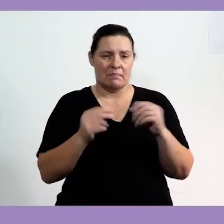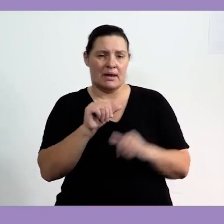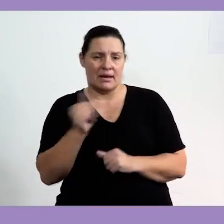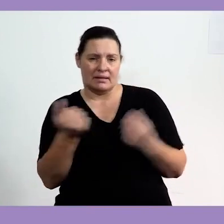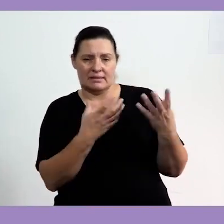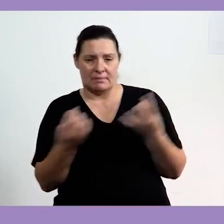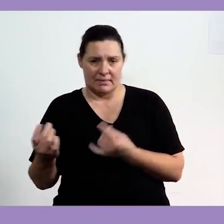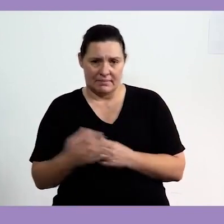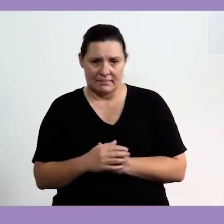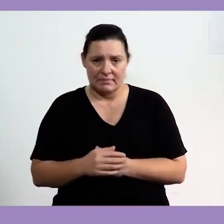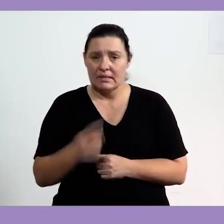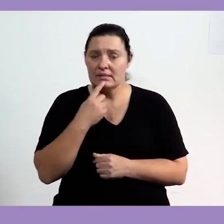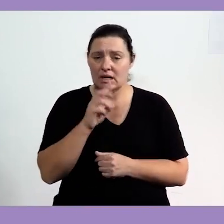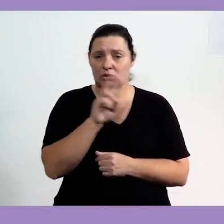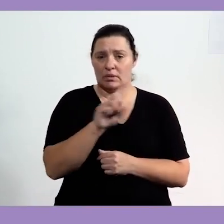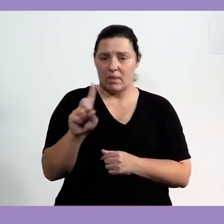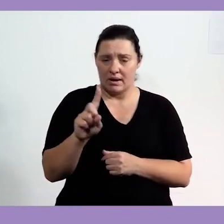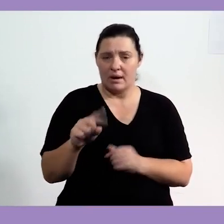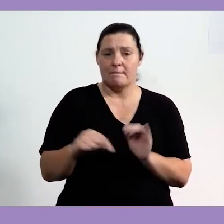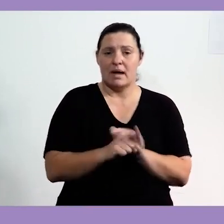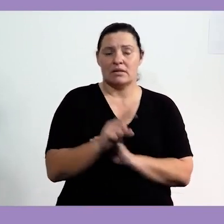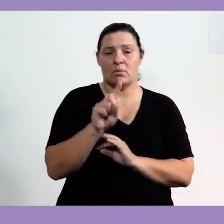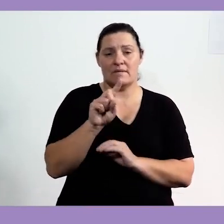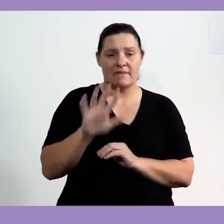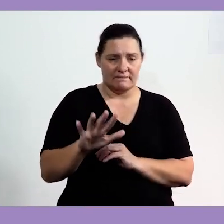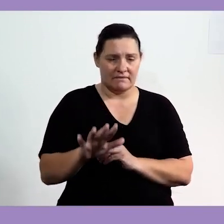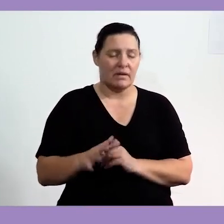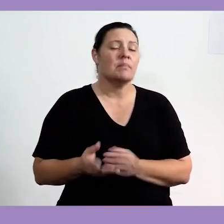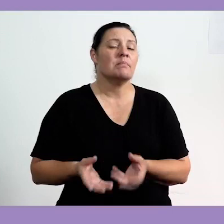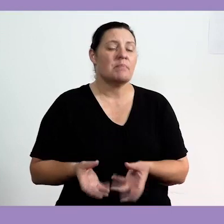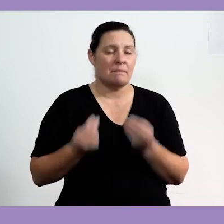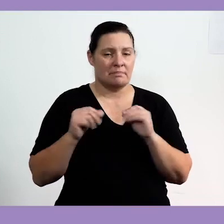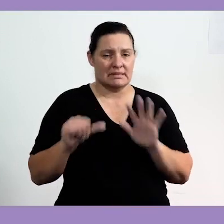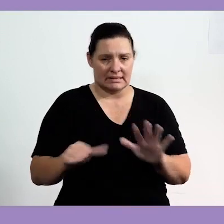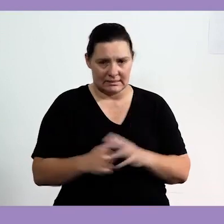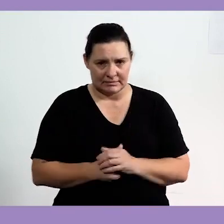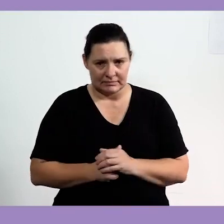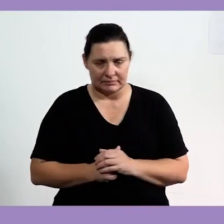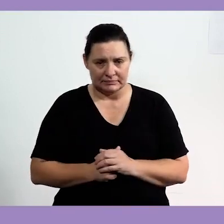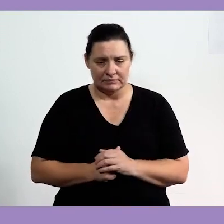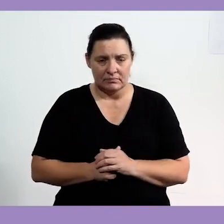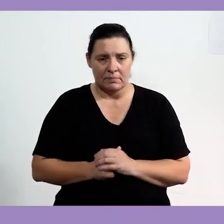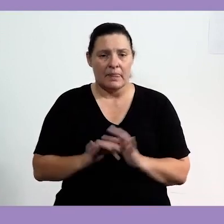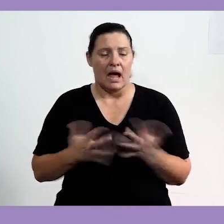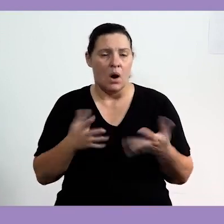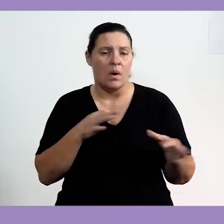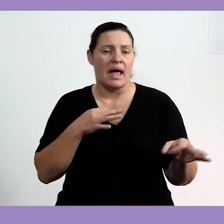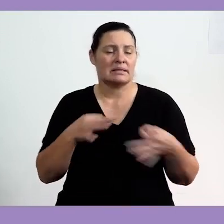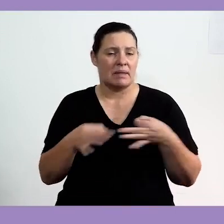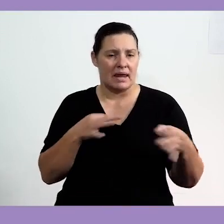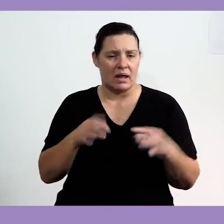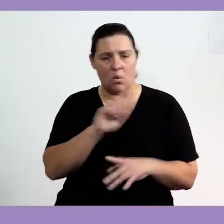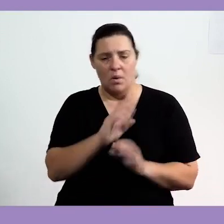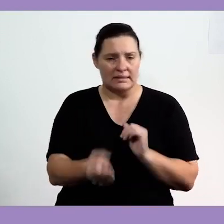get to the next number. When we say 21 minus 15, that also gives us a 6. So how can